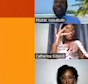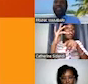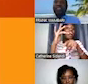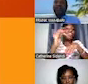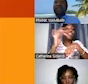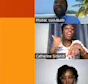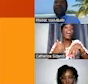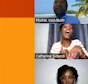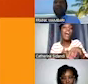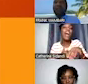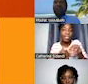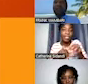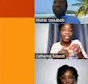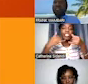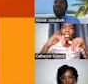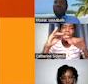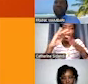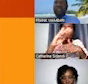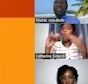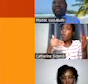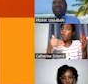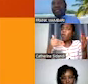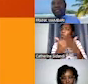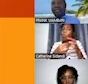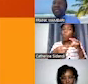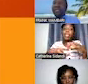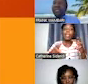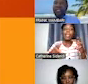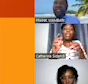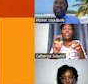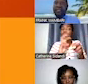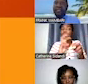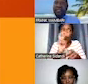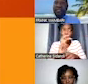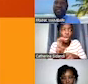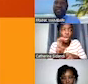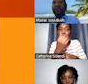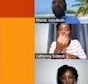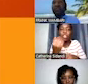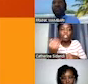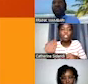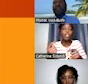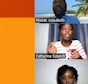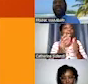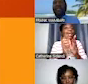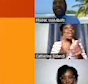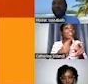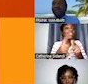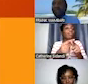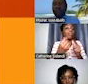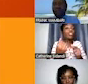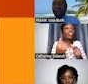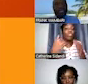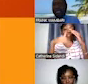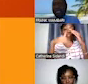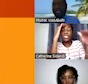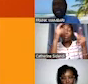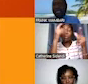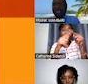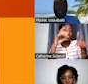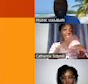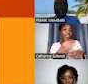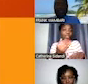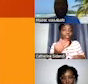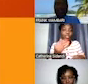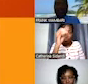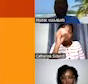They tried all the means to trace their child, and the kid was in the university, and they never saw the kid at all. There are